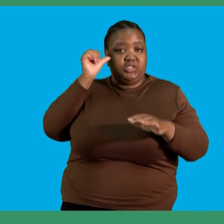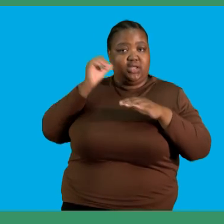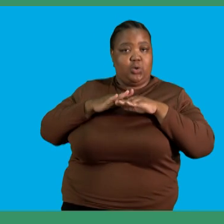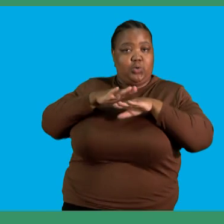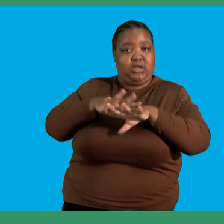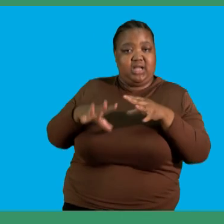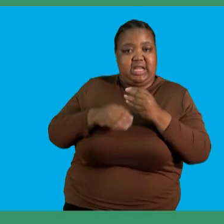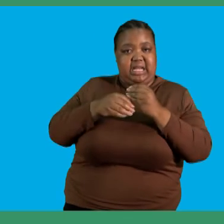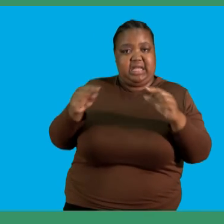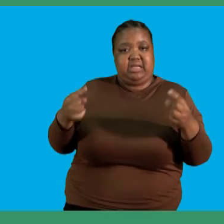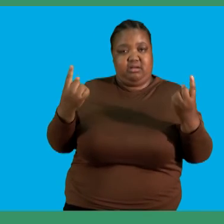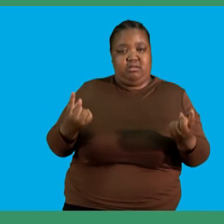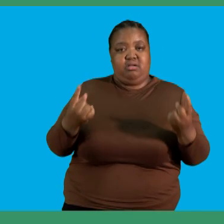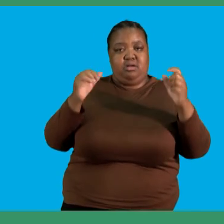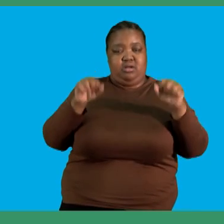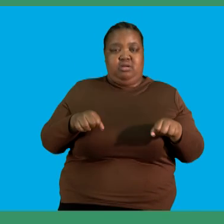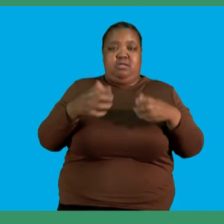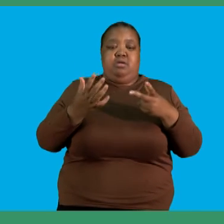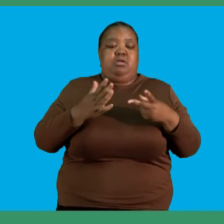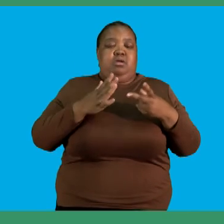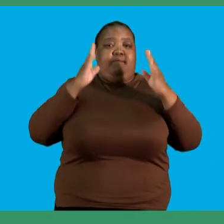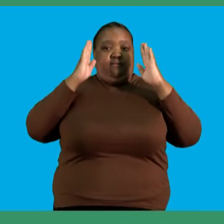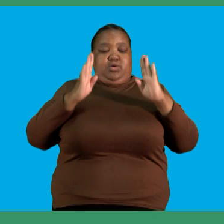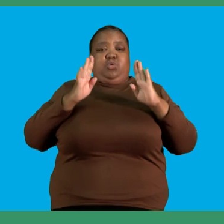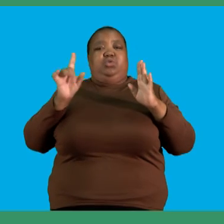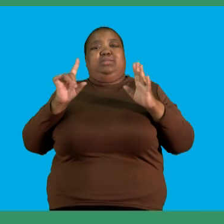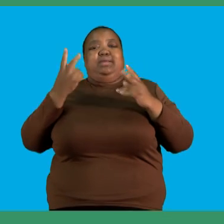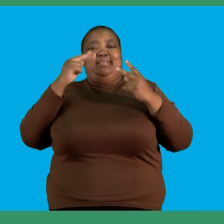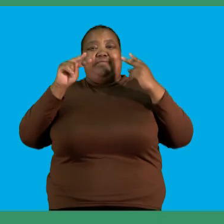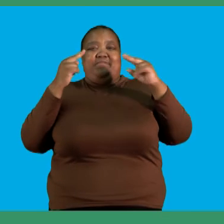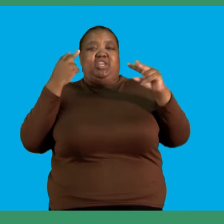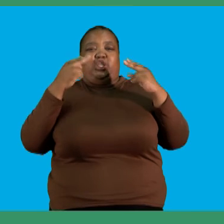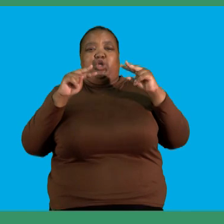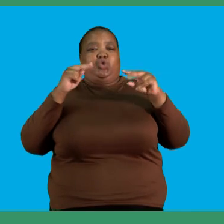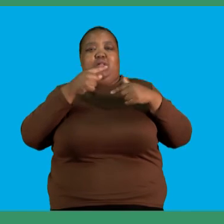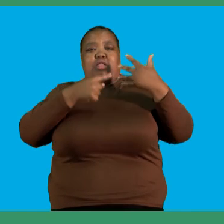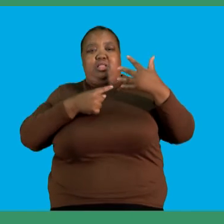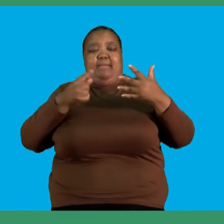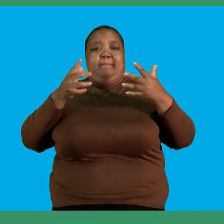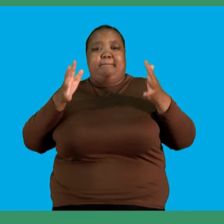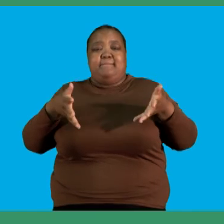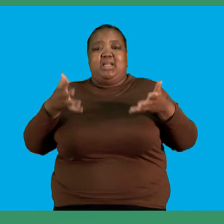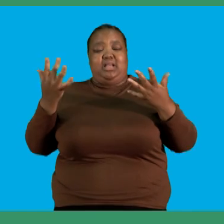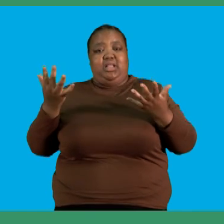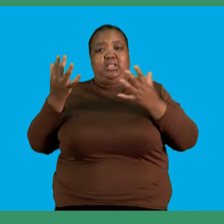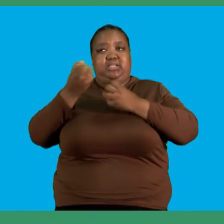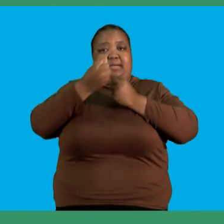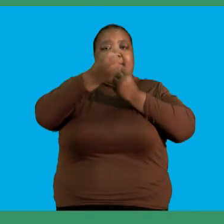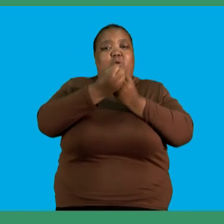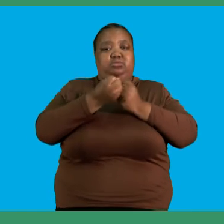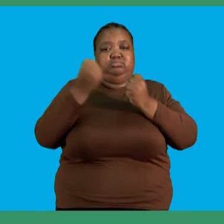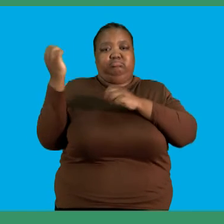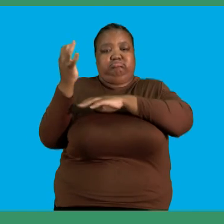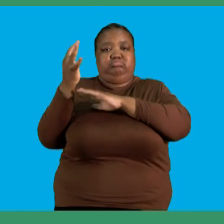be combined with audio material, meaning it cannot be combined with sound. So it can only it can only focus